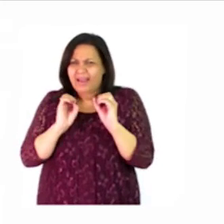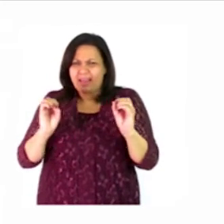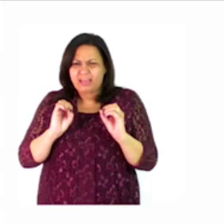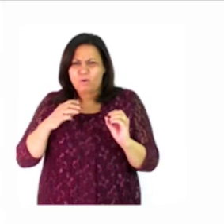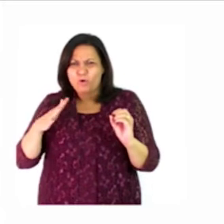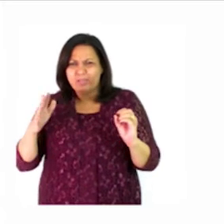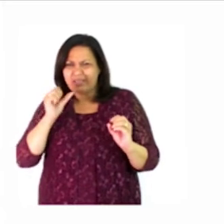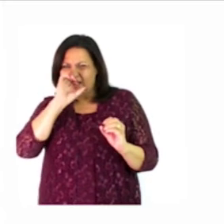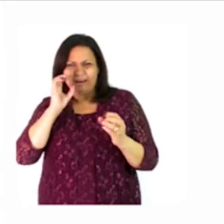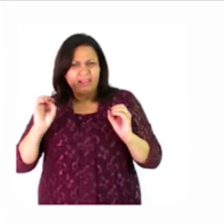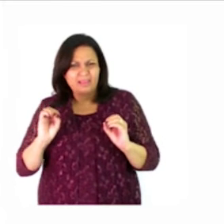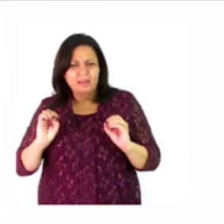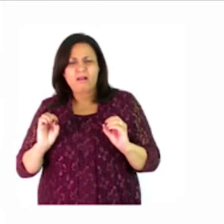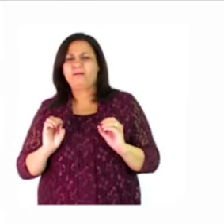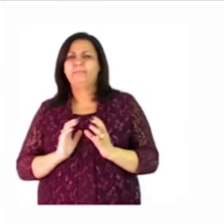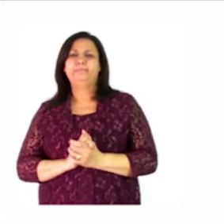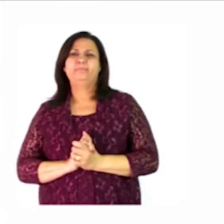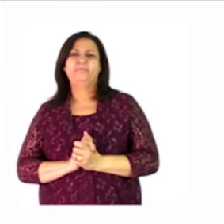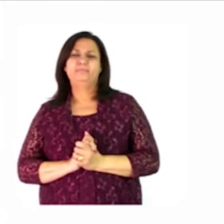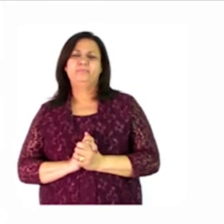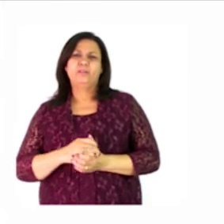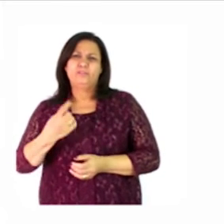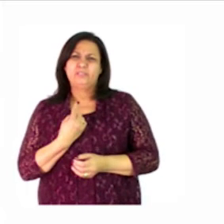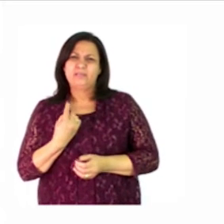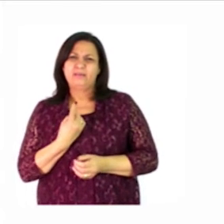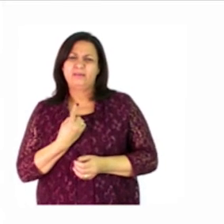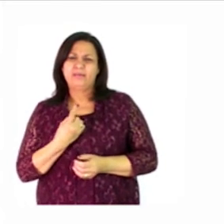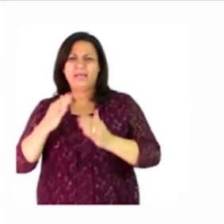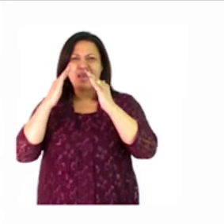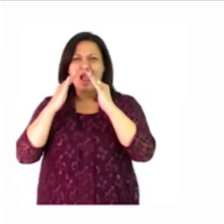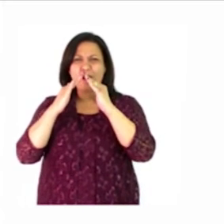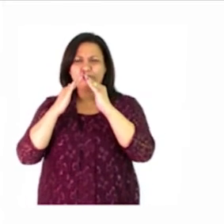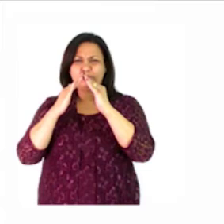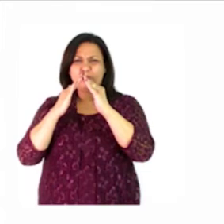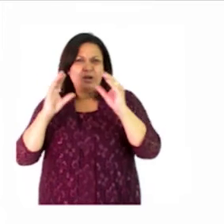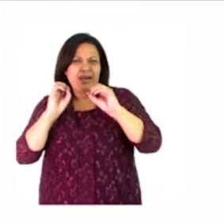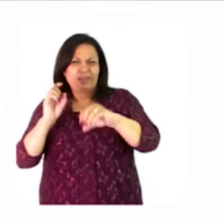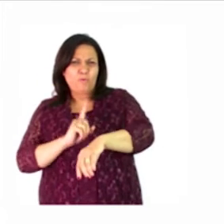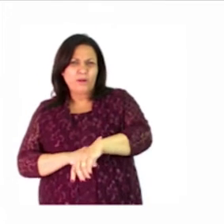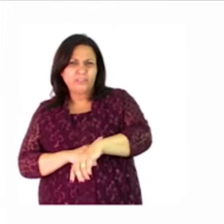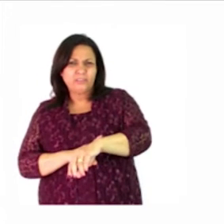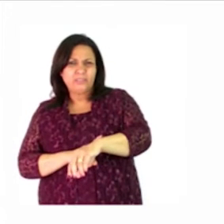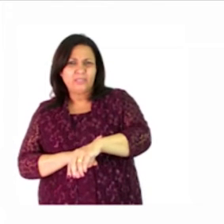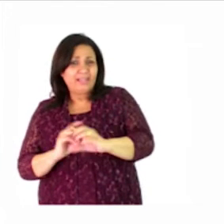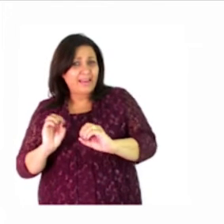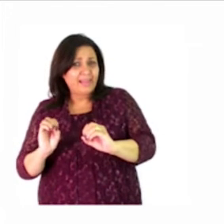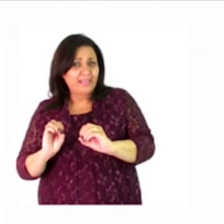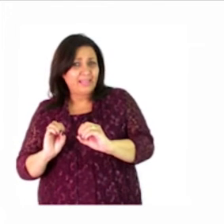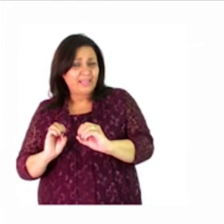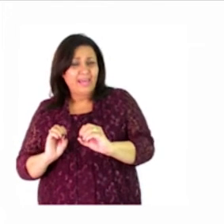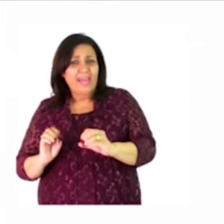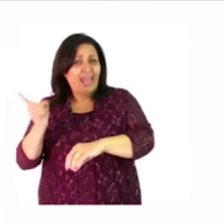water. Can you imagine yourself in a house without a watch? You will be late